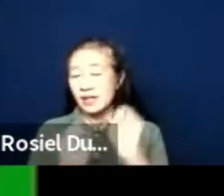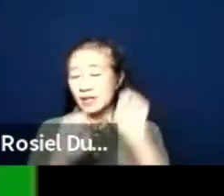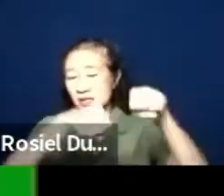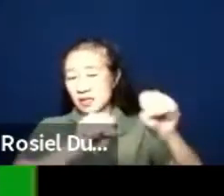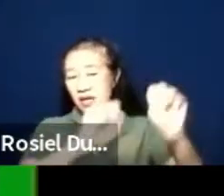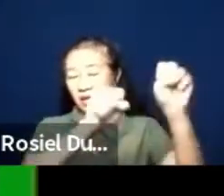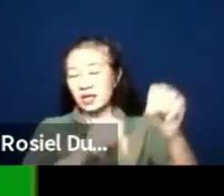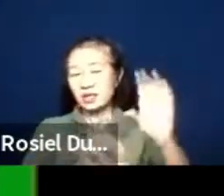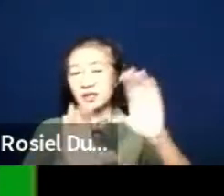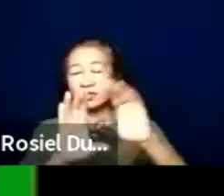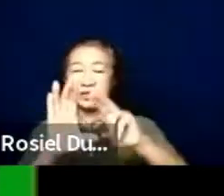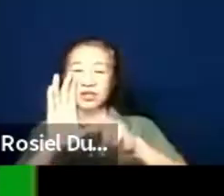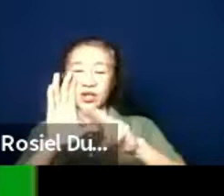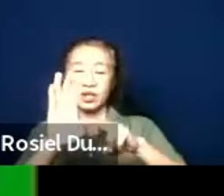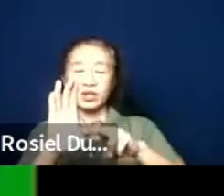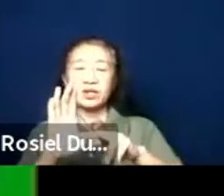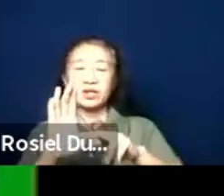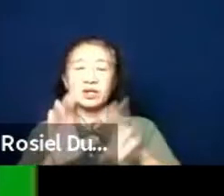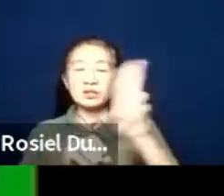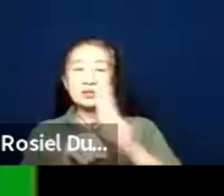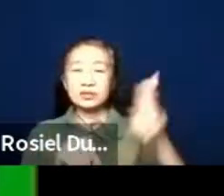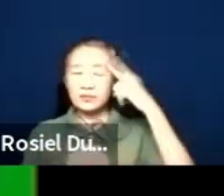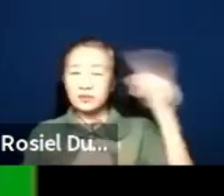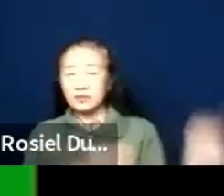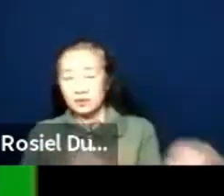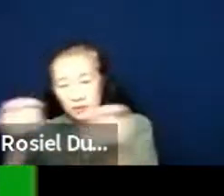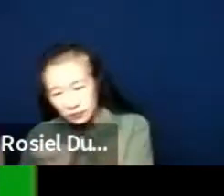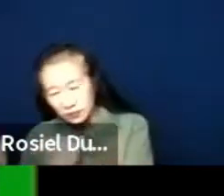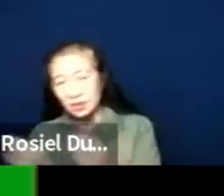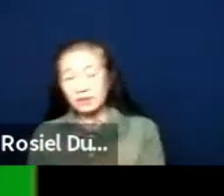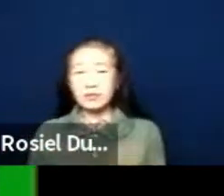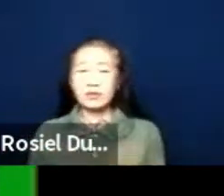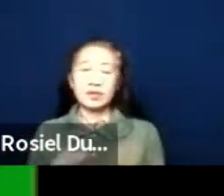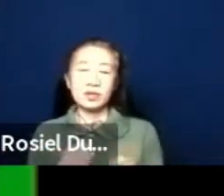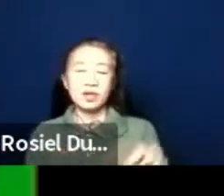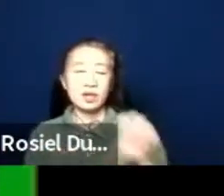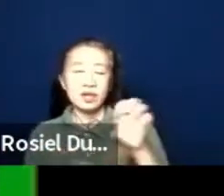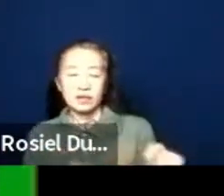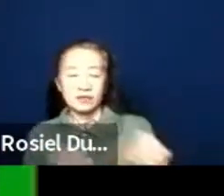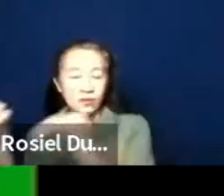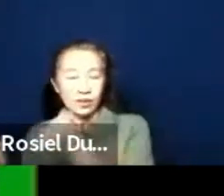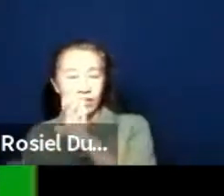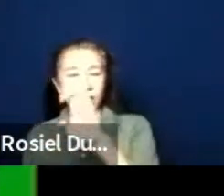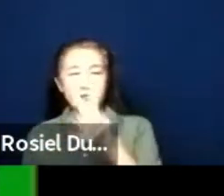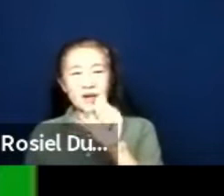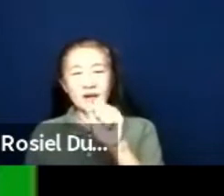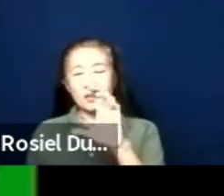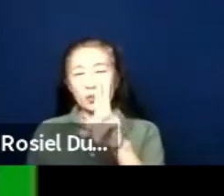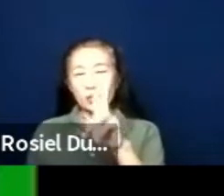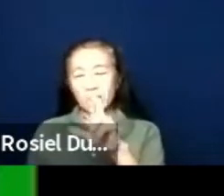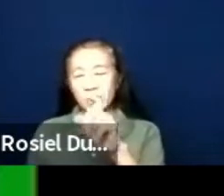this for evacuating or transferring a patient from a high-rise